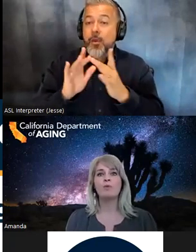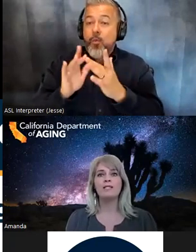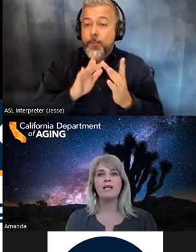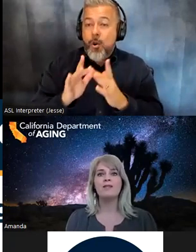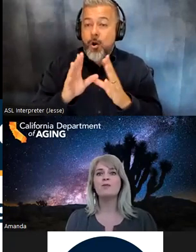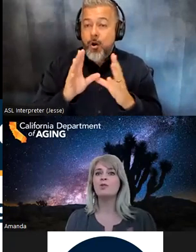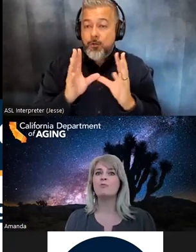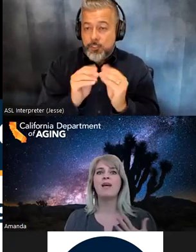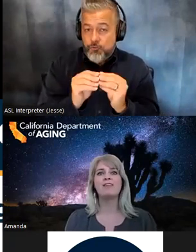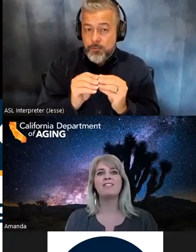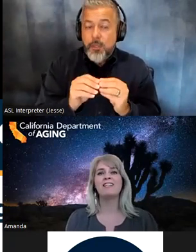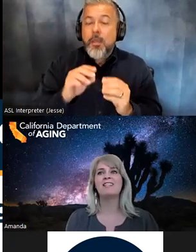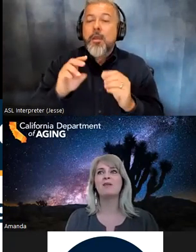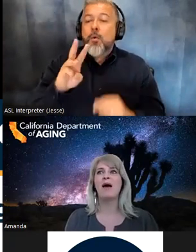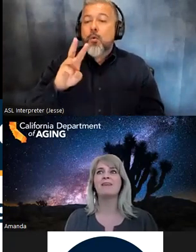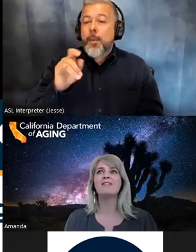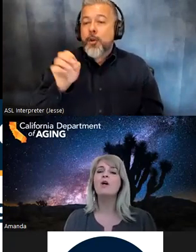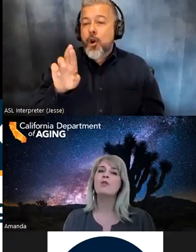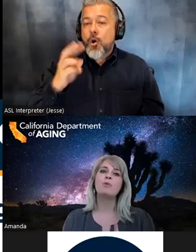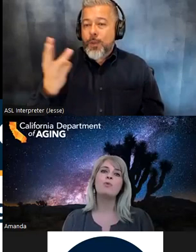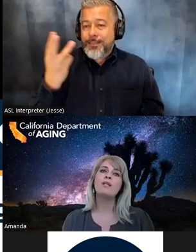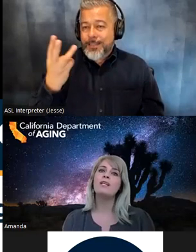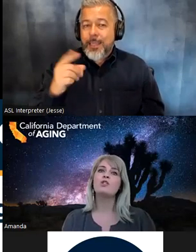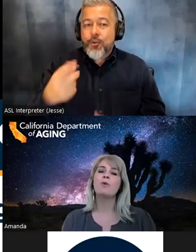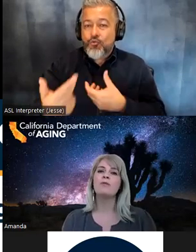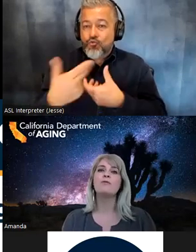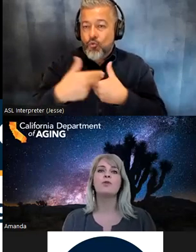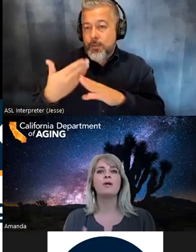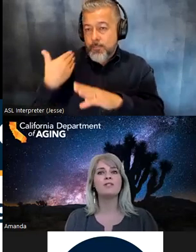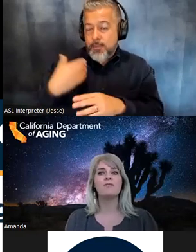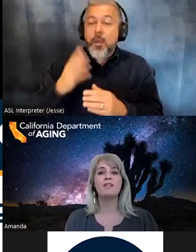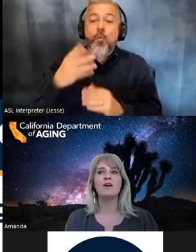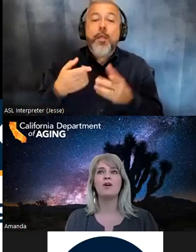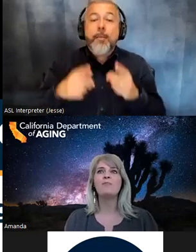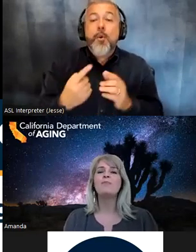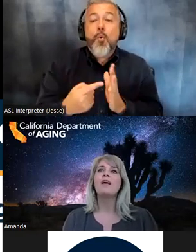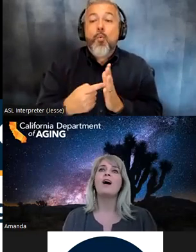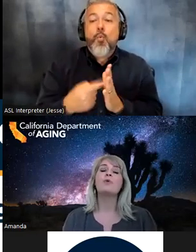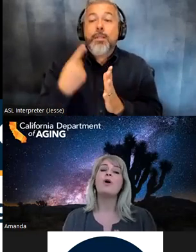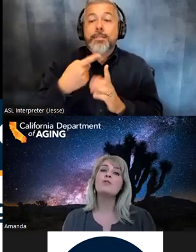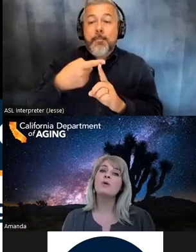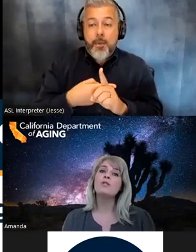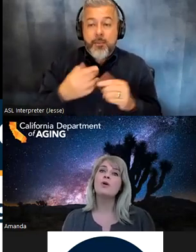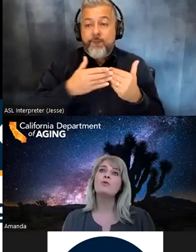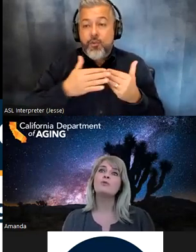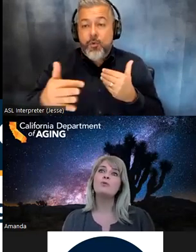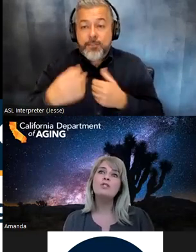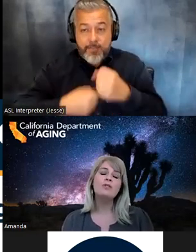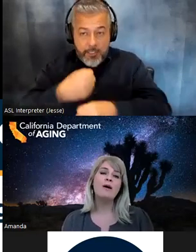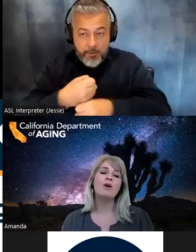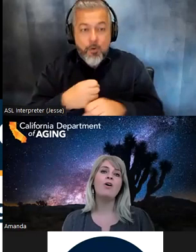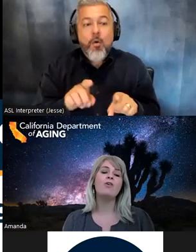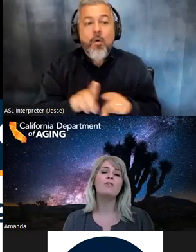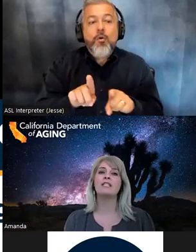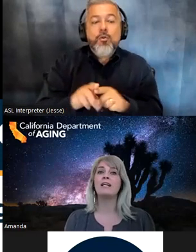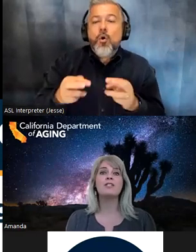Webinar Wednesdays, which you may have attended in the past. There'll be one each month for the rest of the year. We're also going to host regional